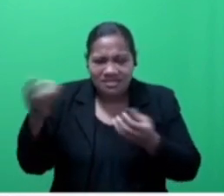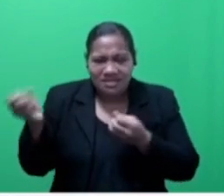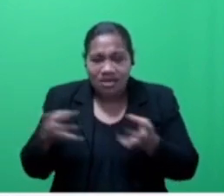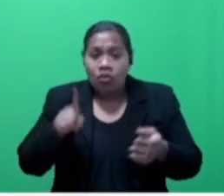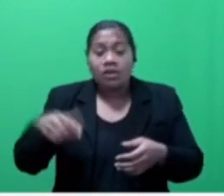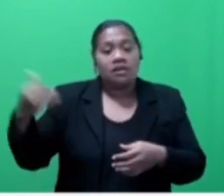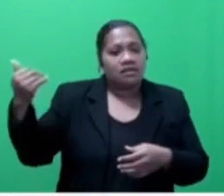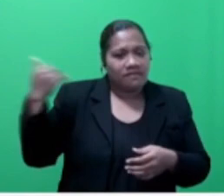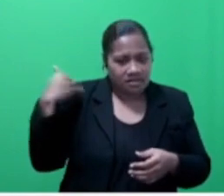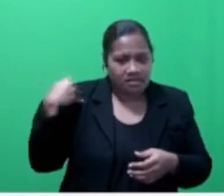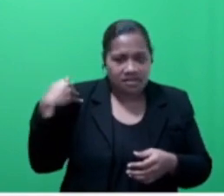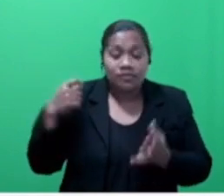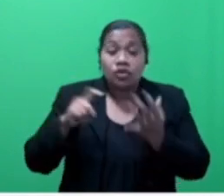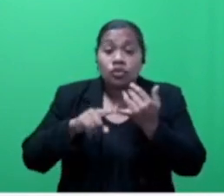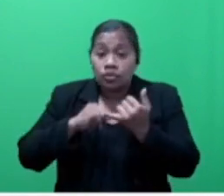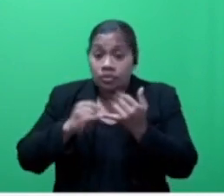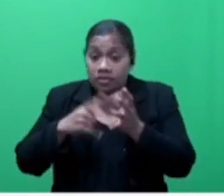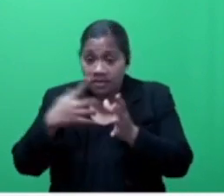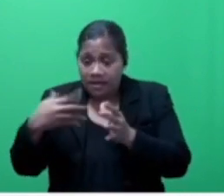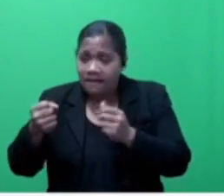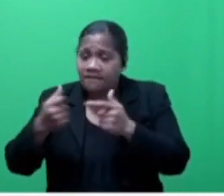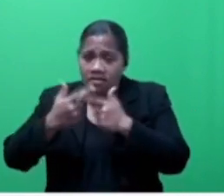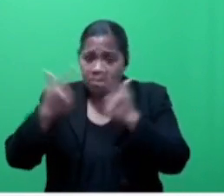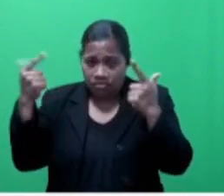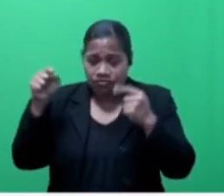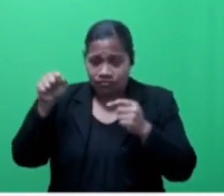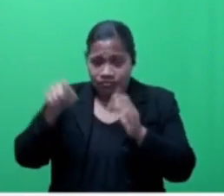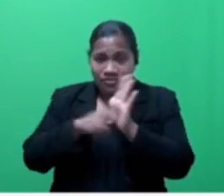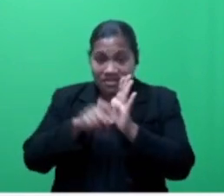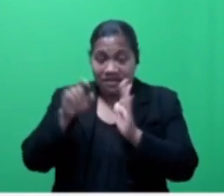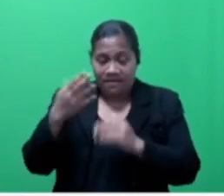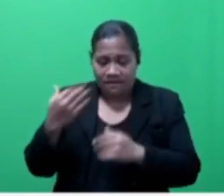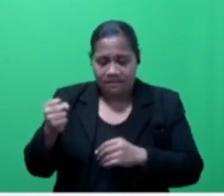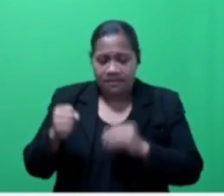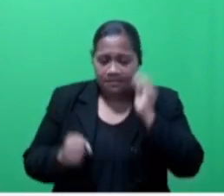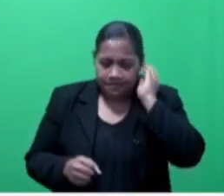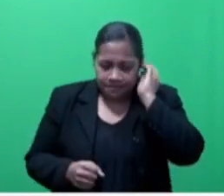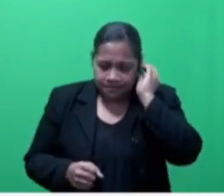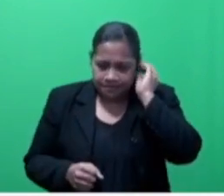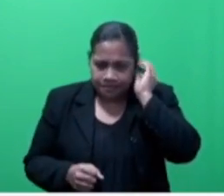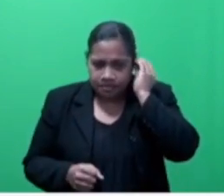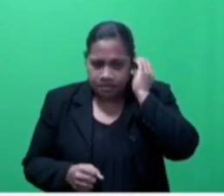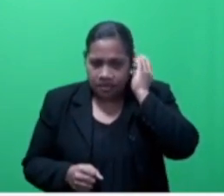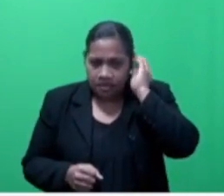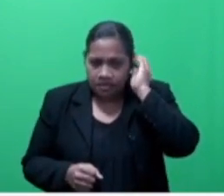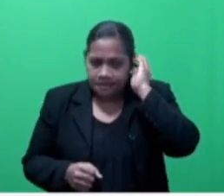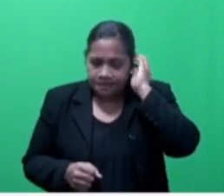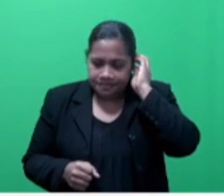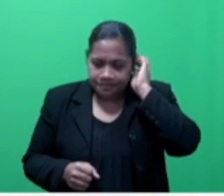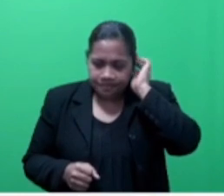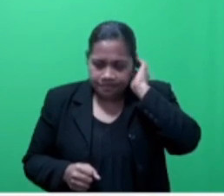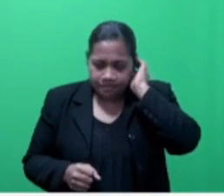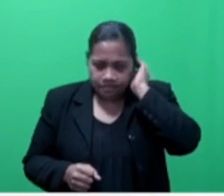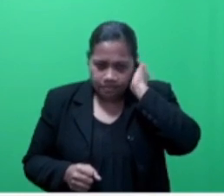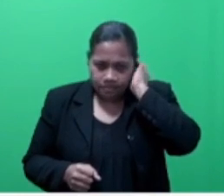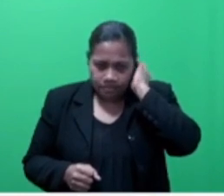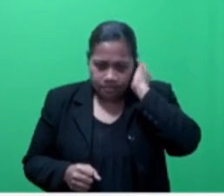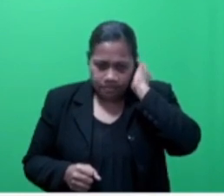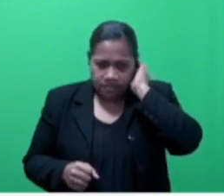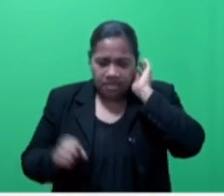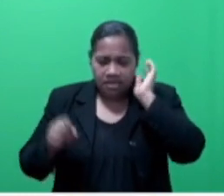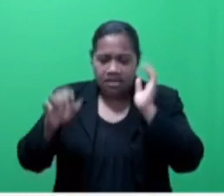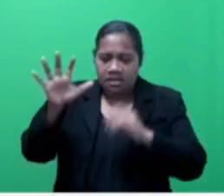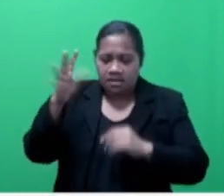course, has got large reserves. There has been talk about it in the sort of in the area of global